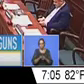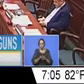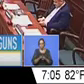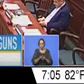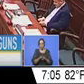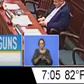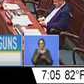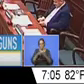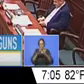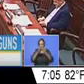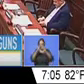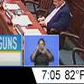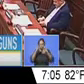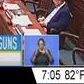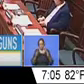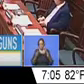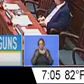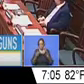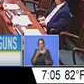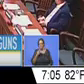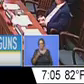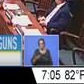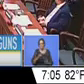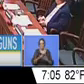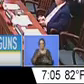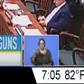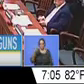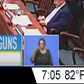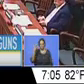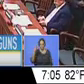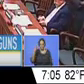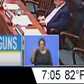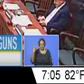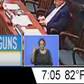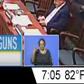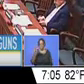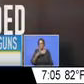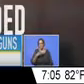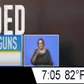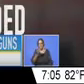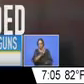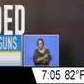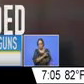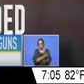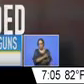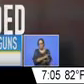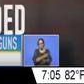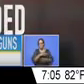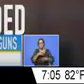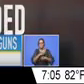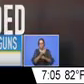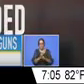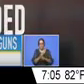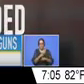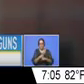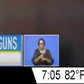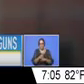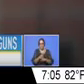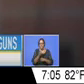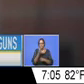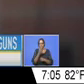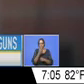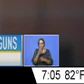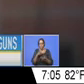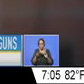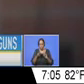in the House of Assembly Wednesday. He says firearms and drugs are having detrimental effects on the country, noting that of the 731